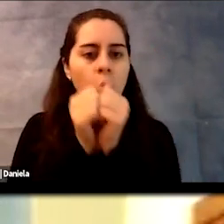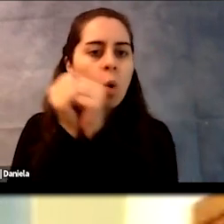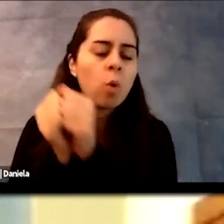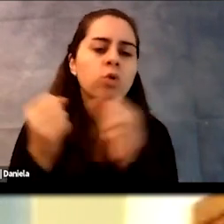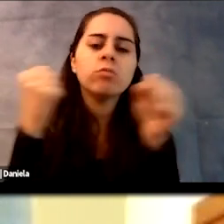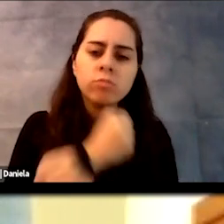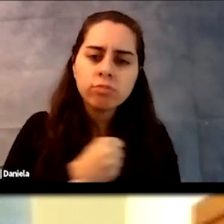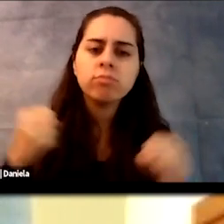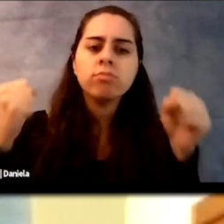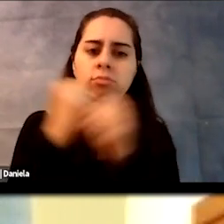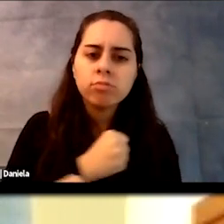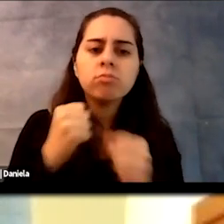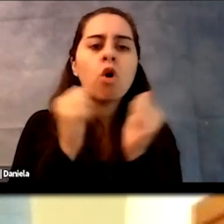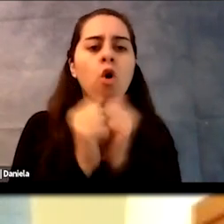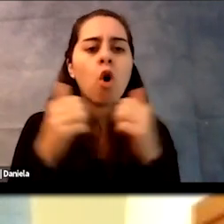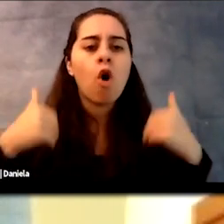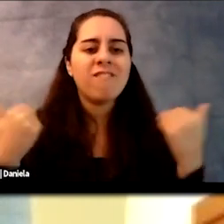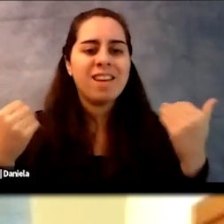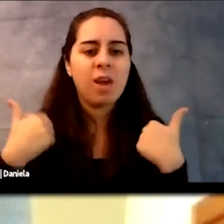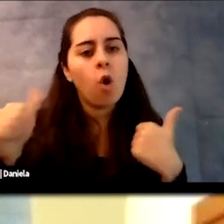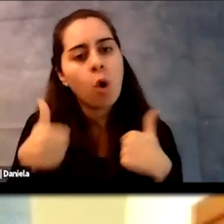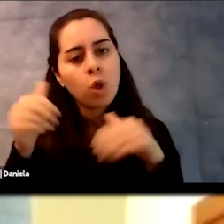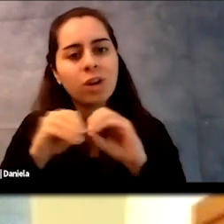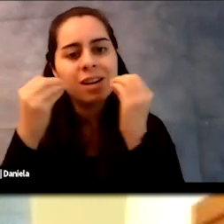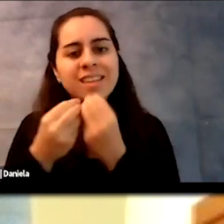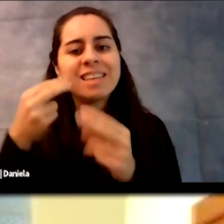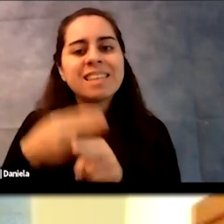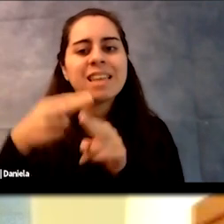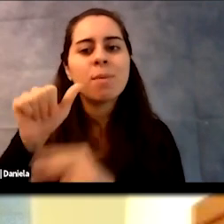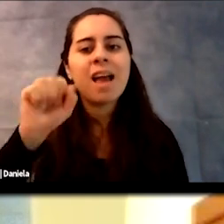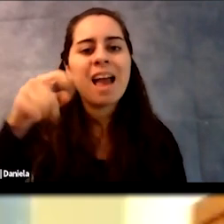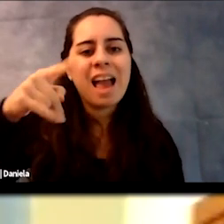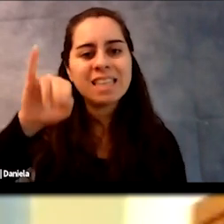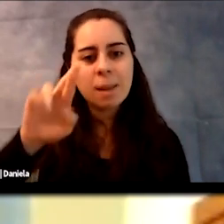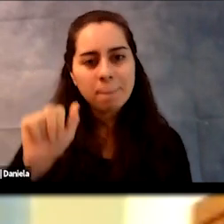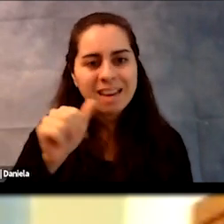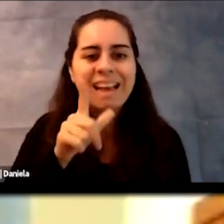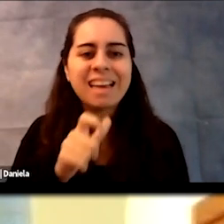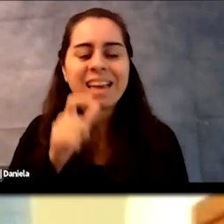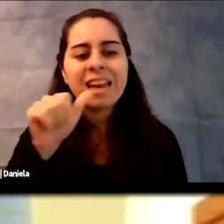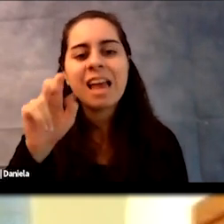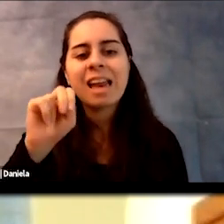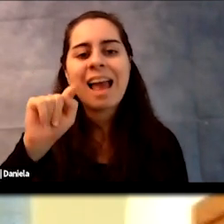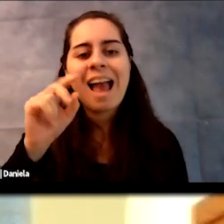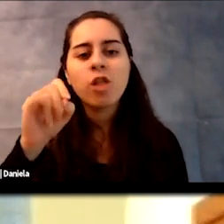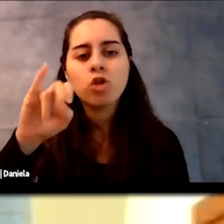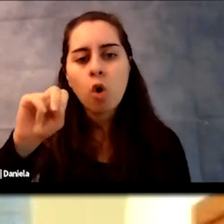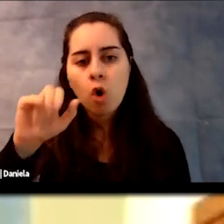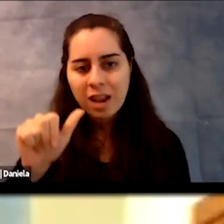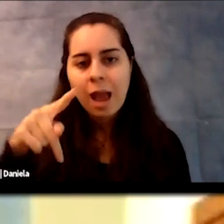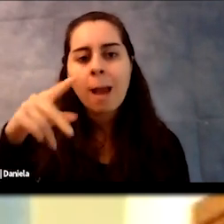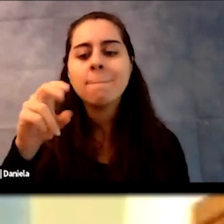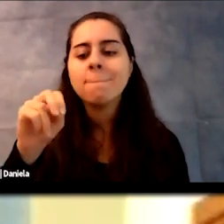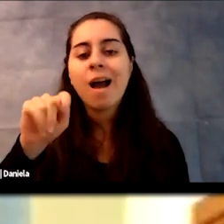by the youth organization Aspira, founded by Dr. Antonia Pantoja in 1961. From